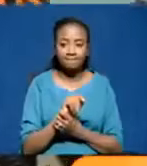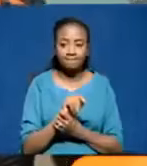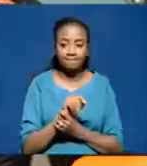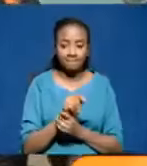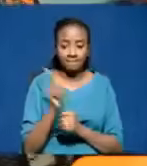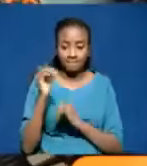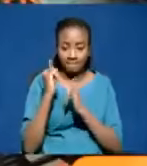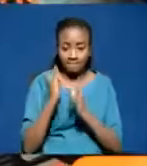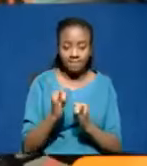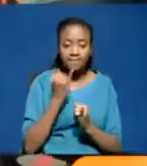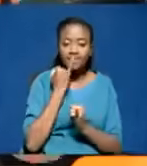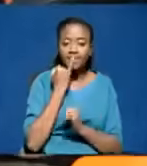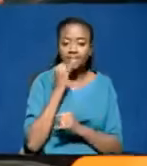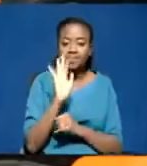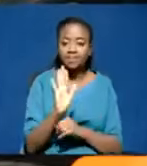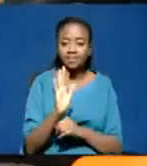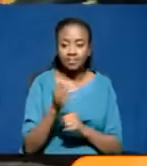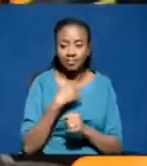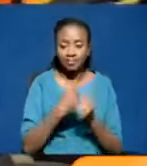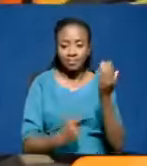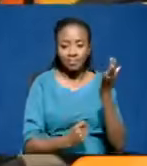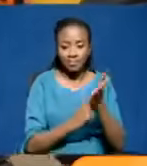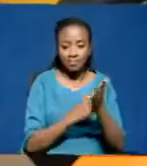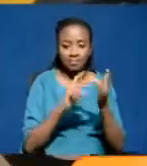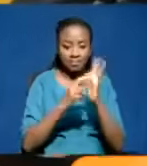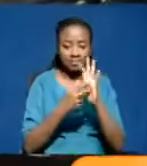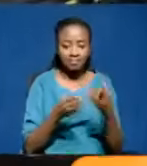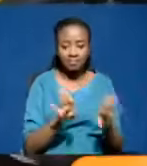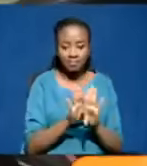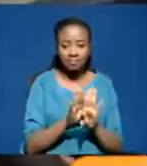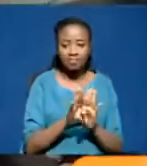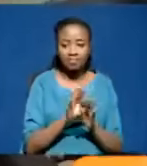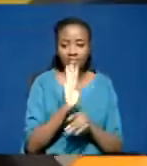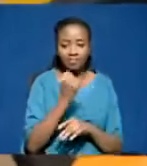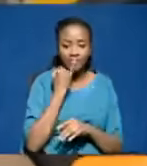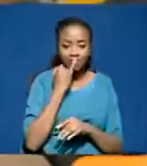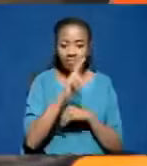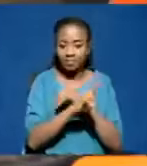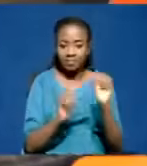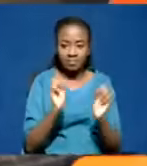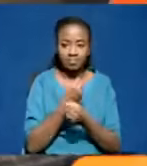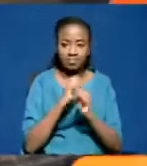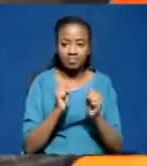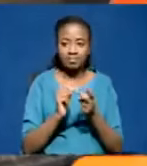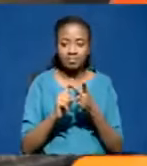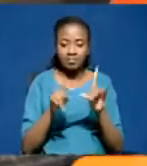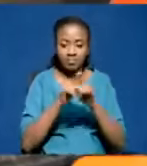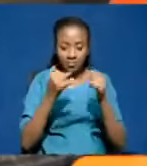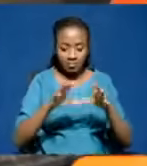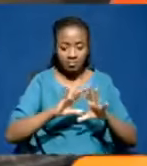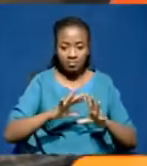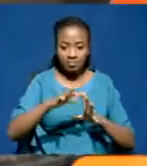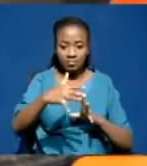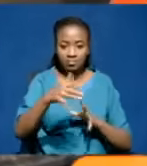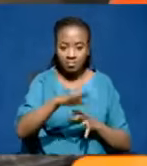sahi, battery yake inakuja na lock. Kwa hivyo utakuwa unajilokea lock battery yako, haina wasiwasi. Tangi ya sahi imewekwa